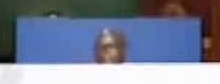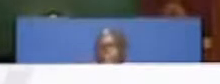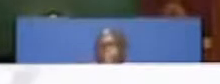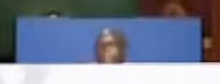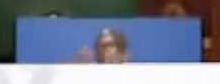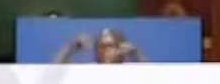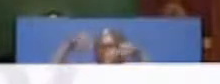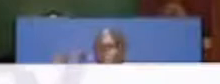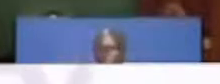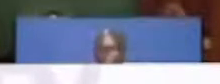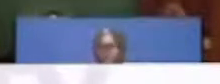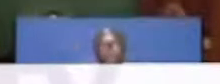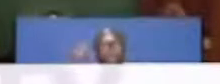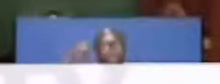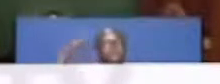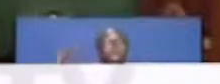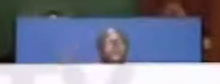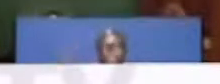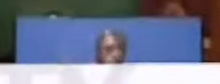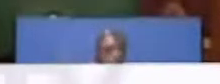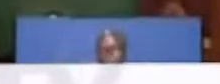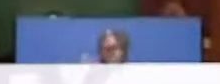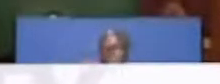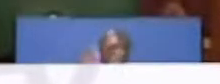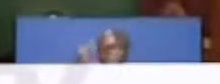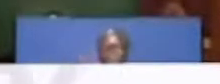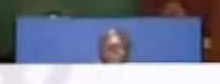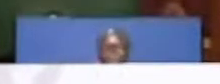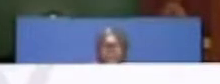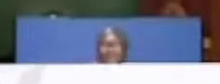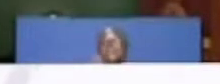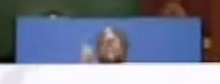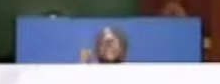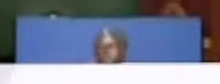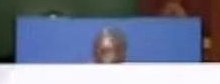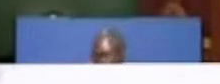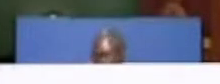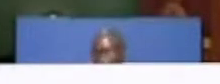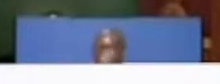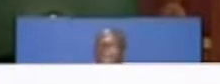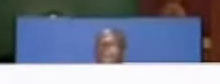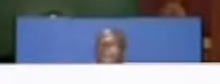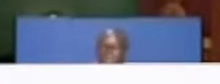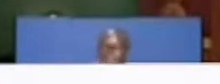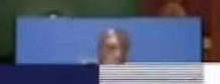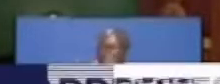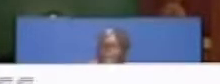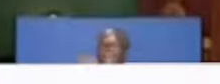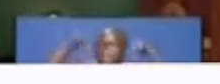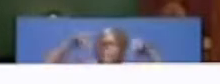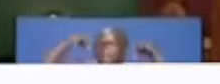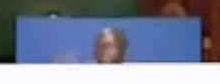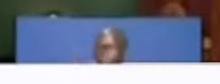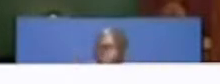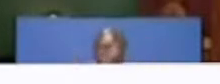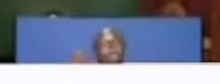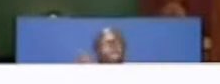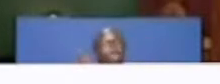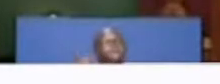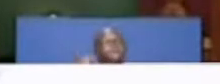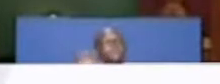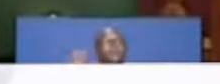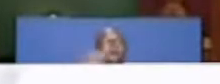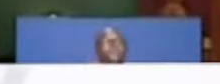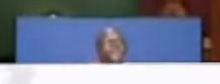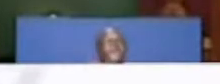dream. And we did this because we understood and appreciated that devolution of functions without